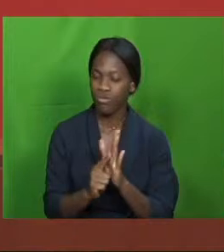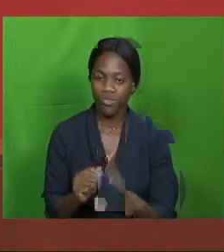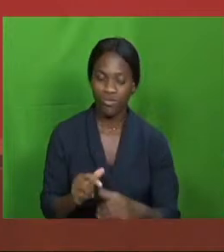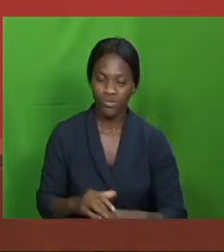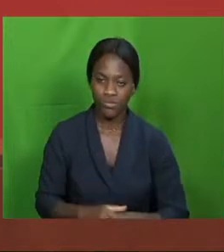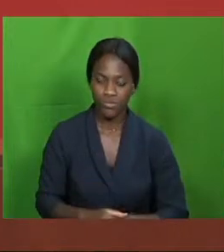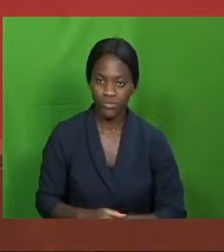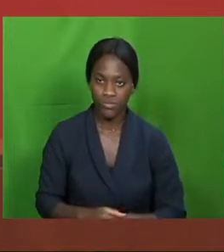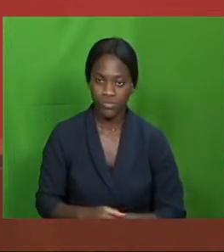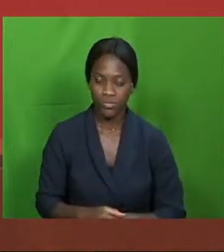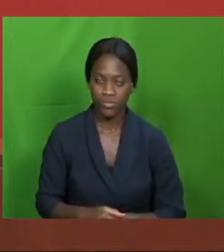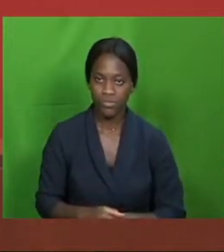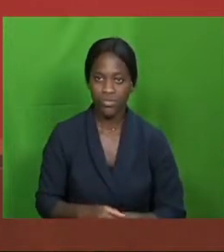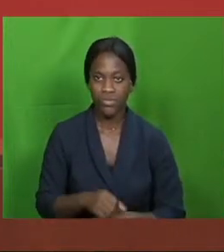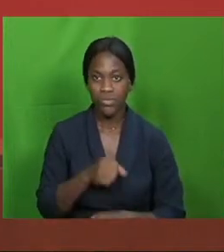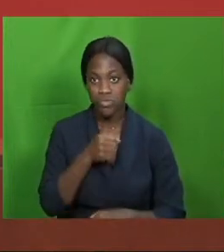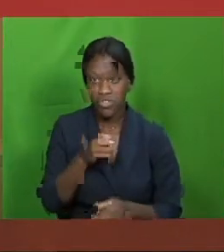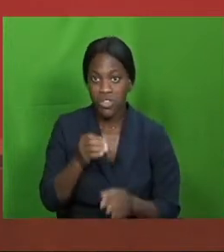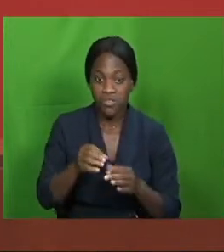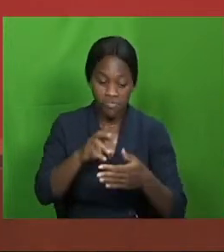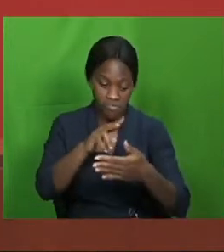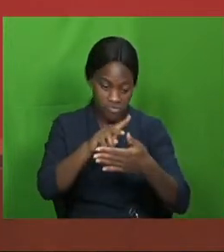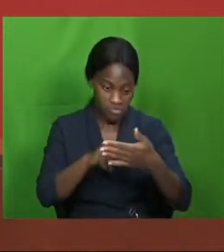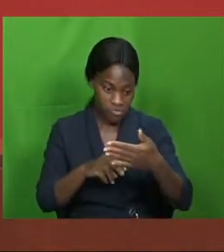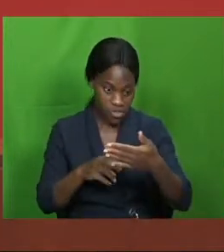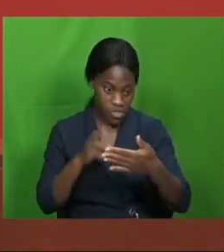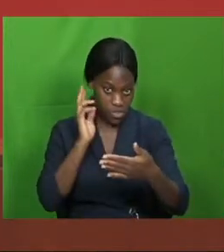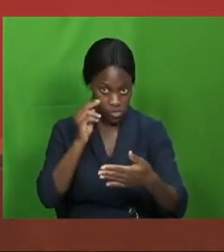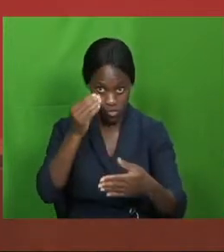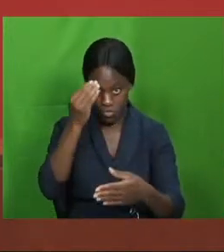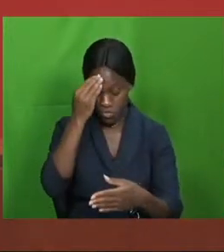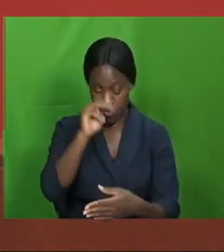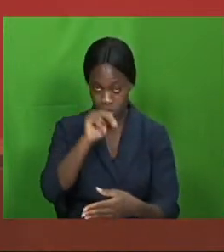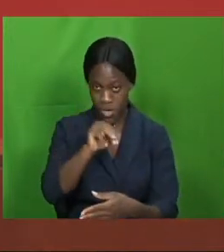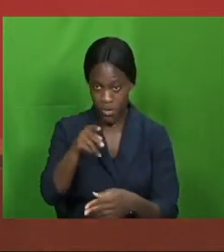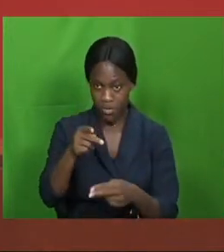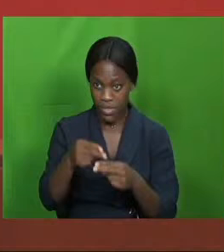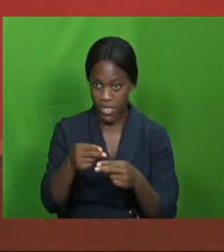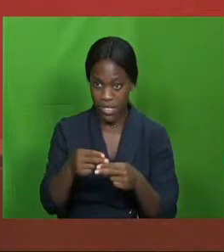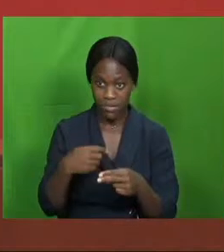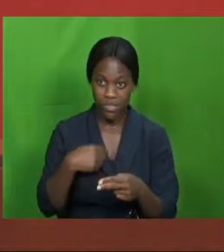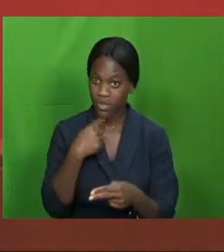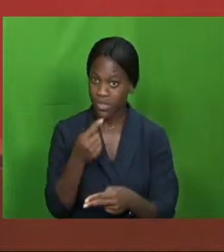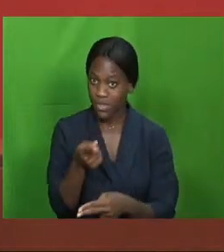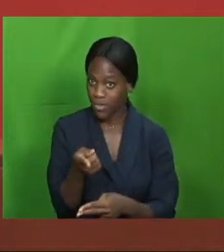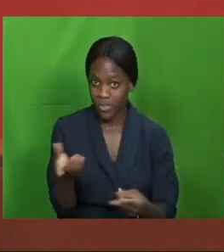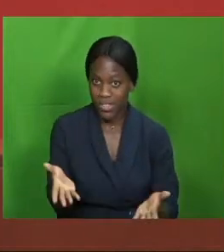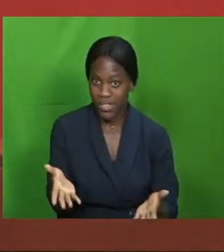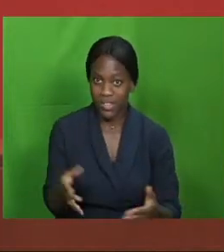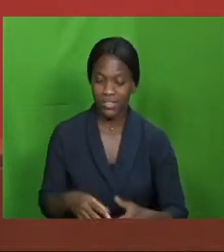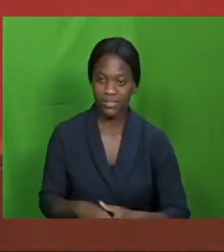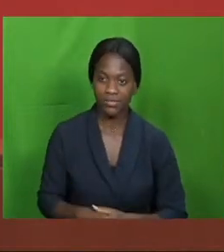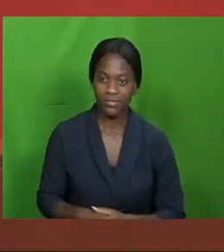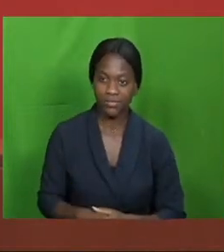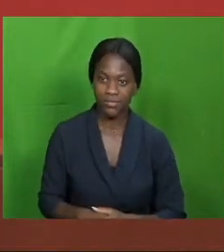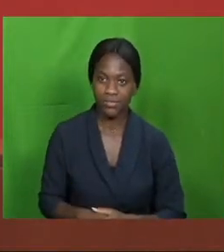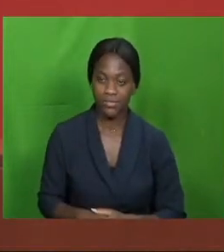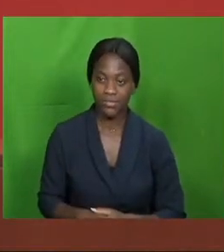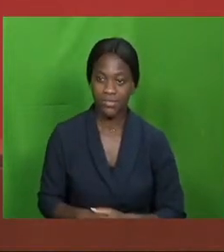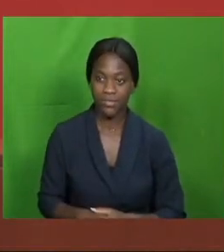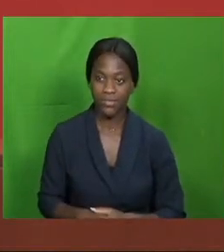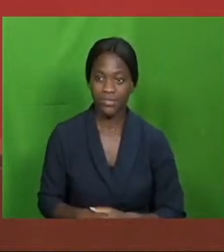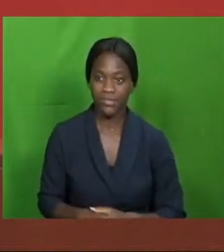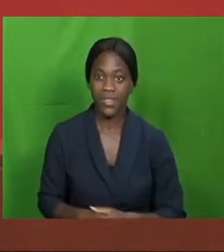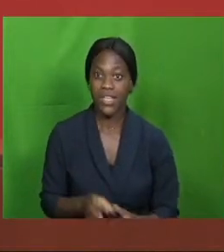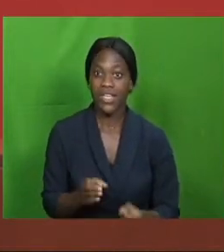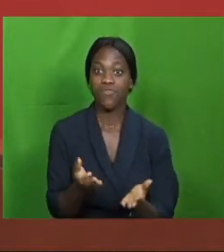I'm sure when you read the history, you know the names of the MPs. I won't tell you today. Anybody who wants it can